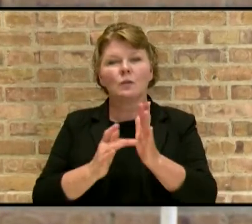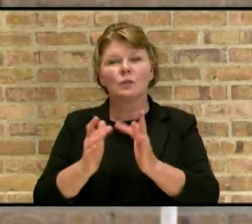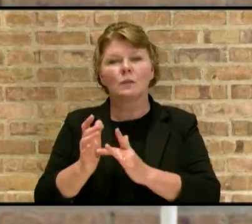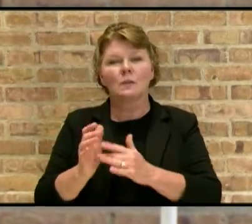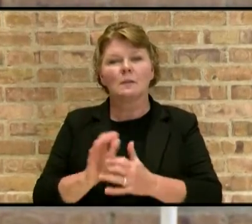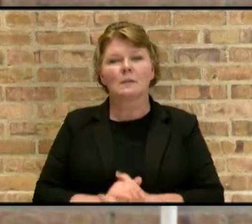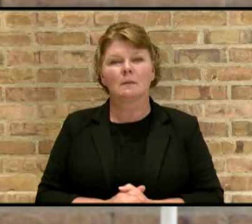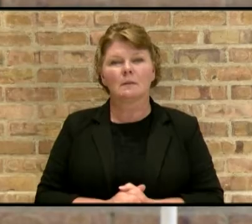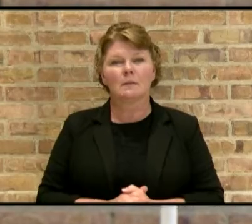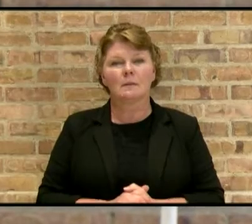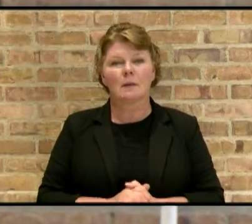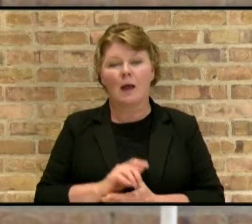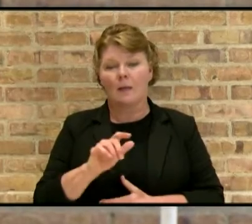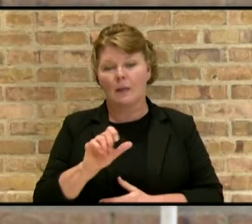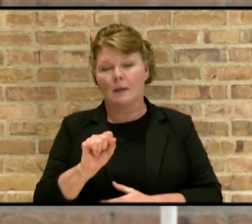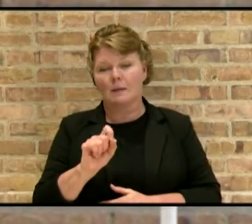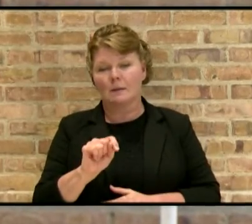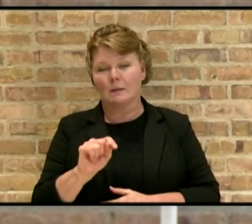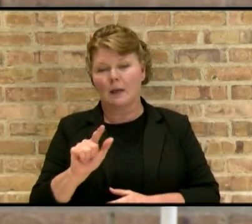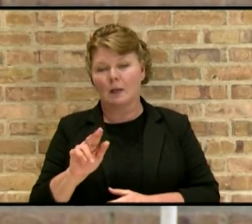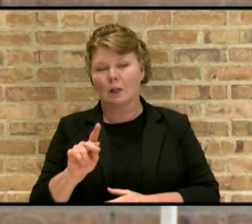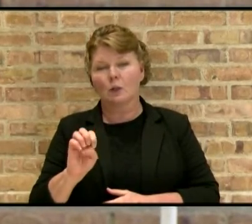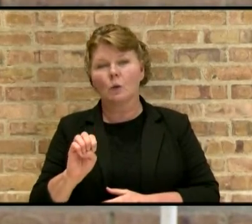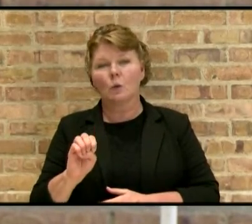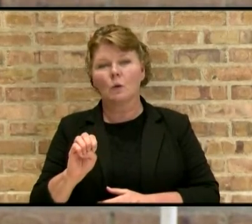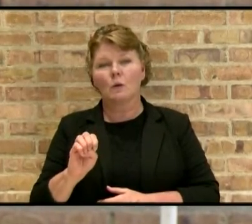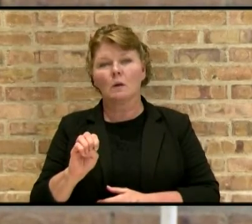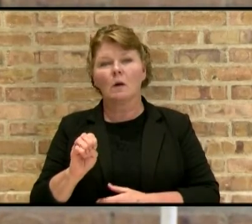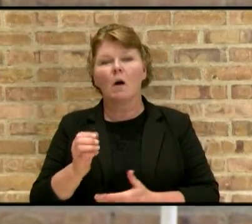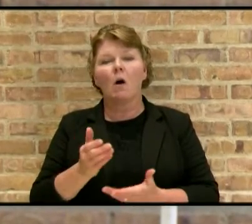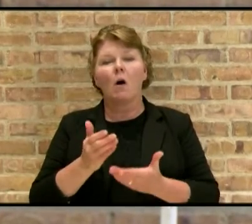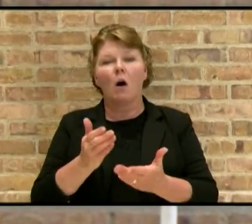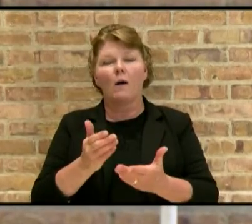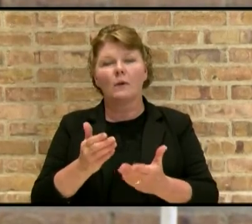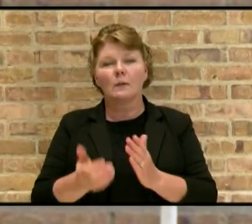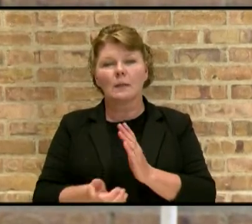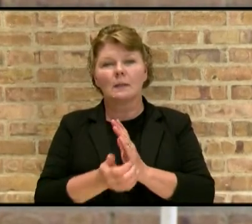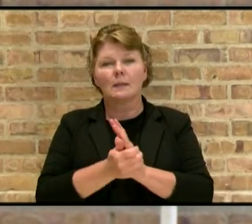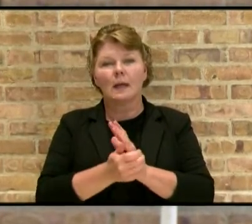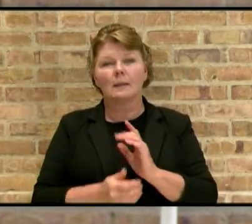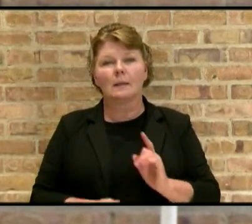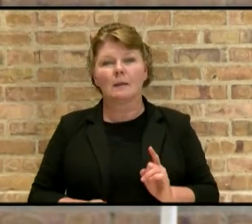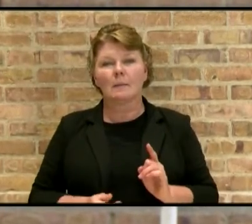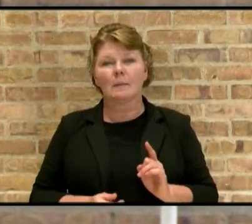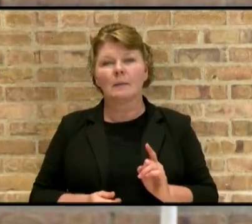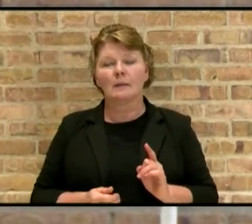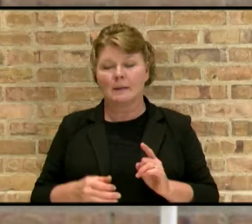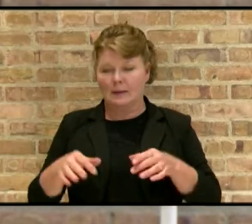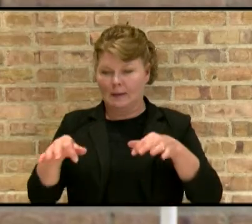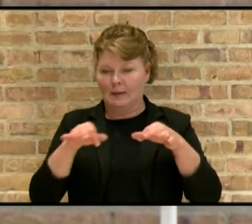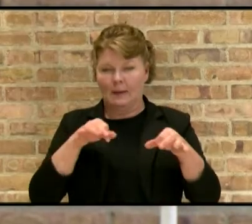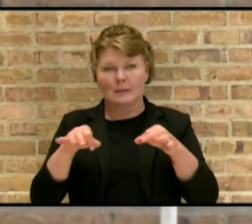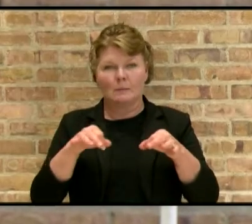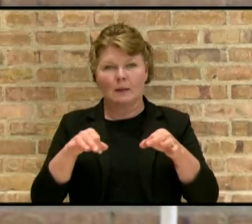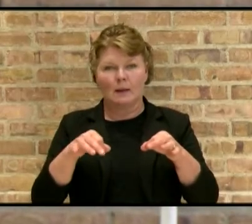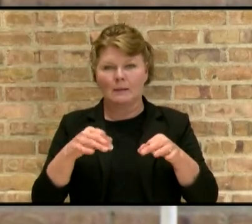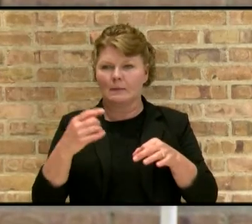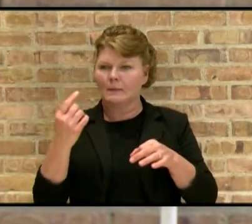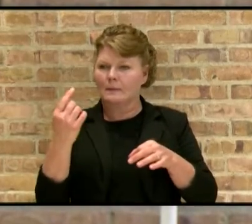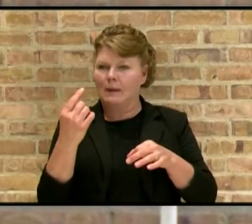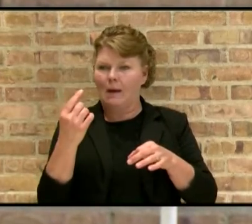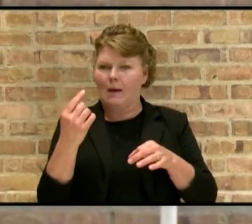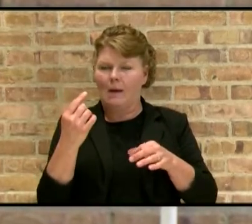then St. Luke offers this amazing addendum to the witness of Christ. He describes a totally unrelated,